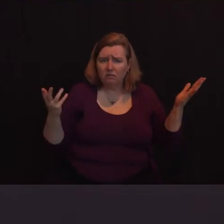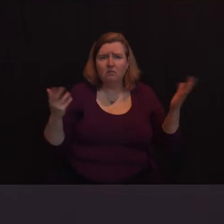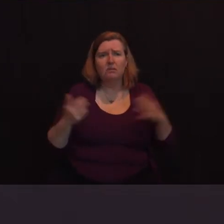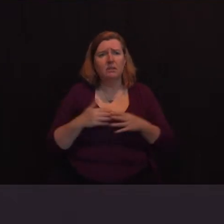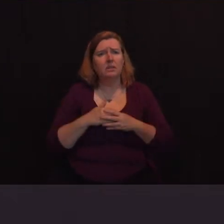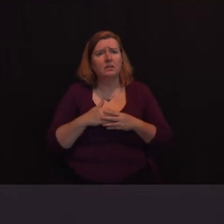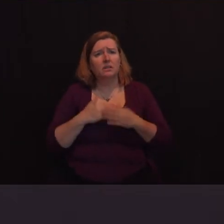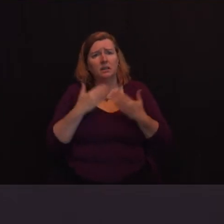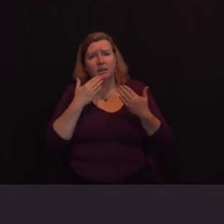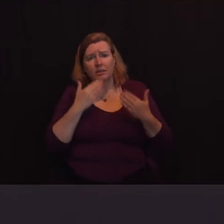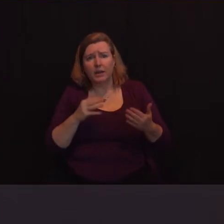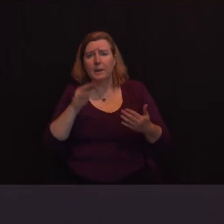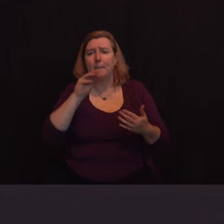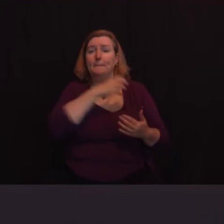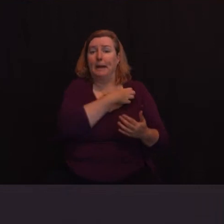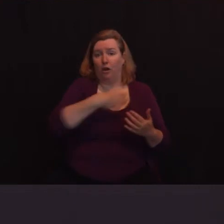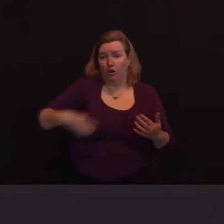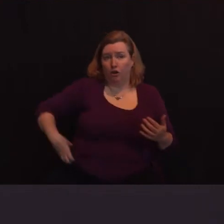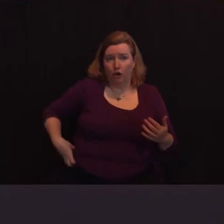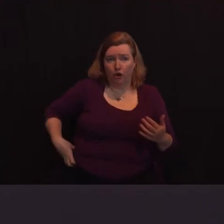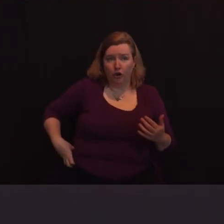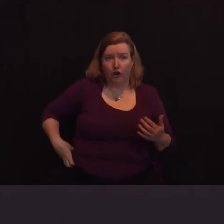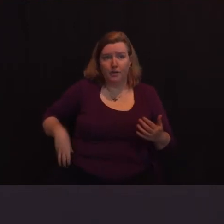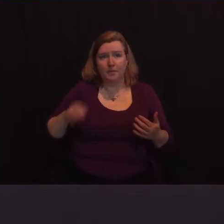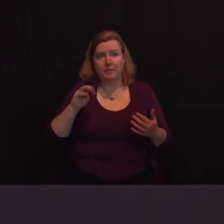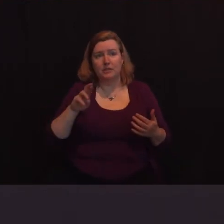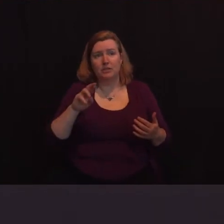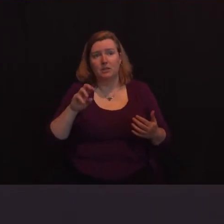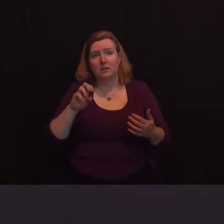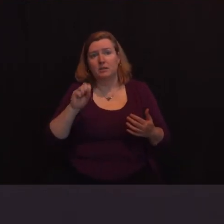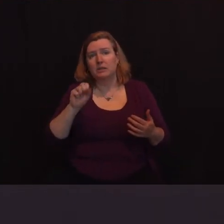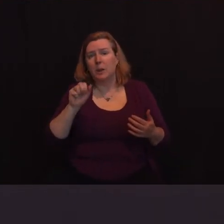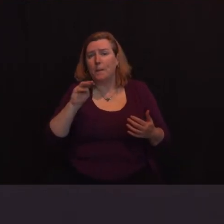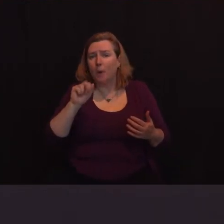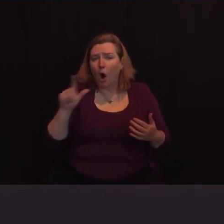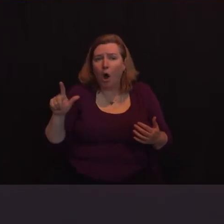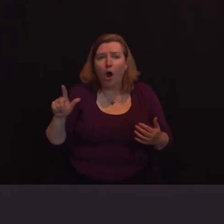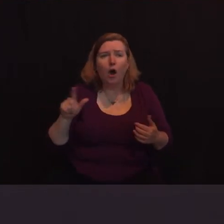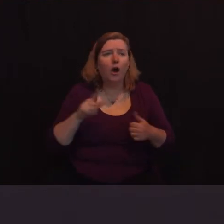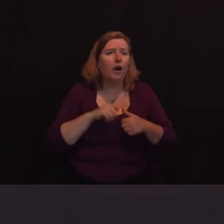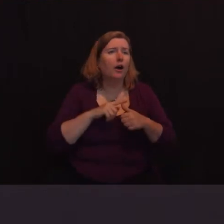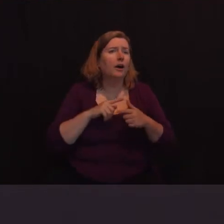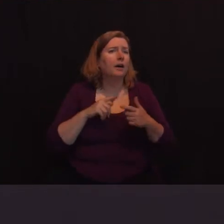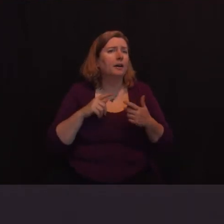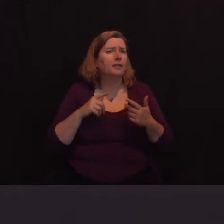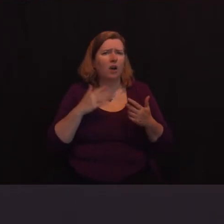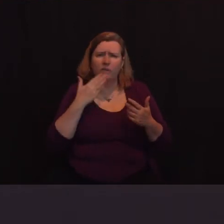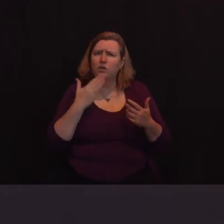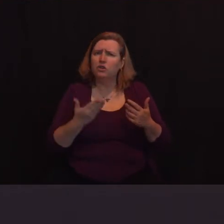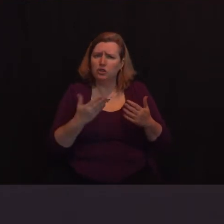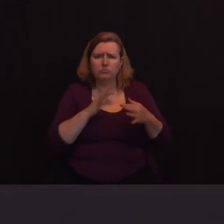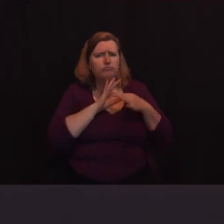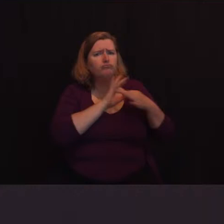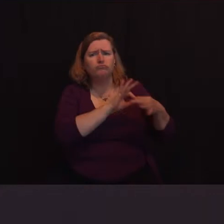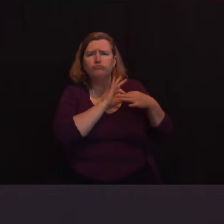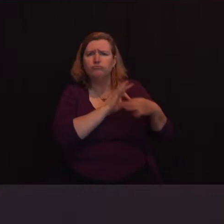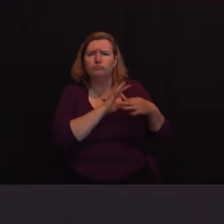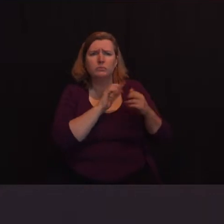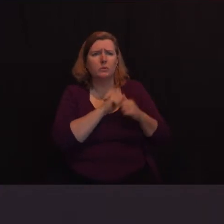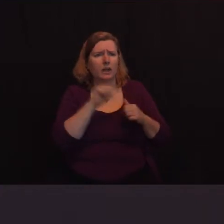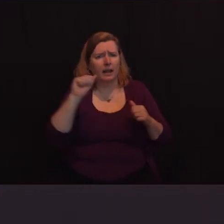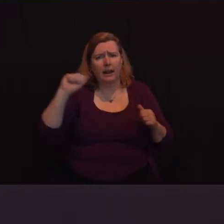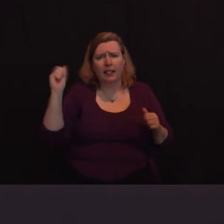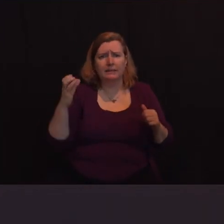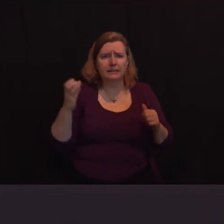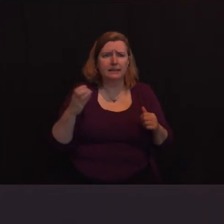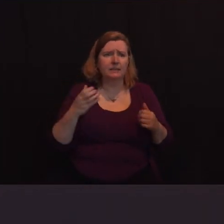other hand, and his team. I think it's a well-functioning and good working partnership, but one which still has a lot of work still